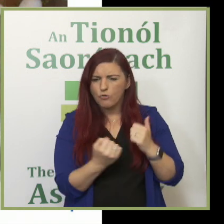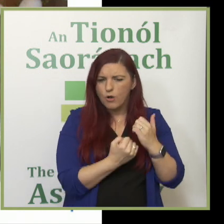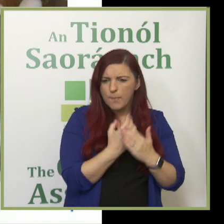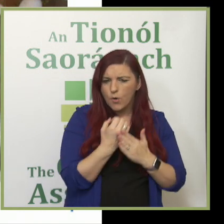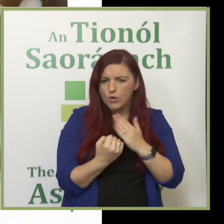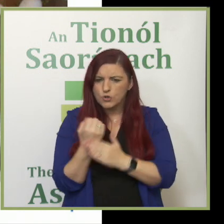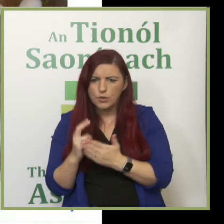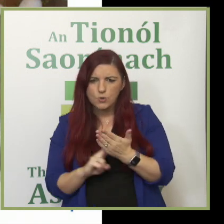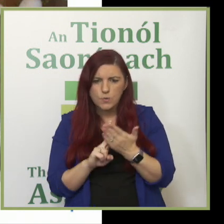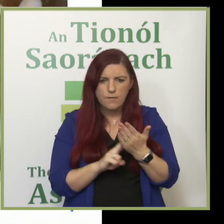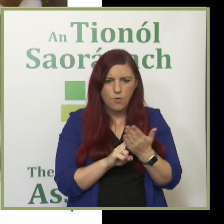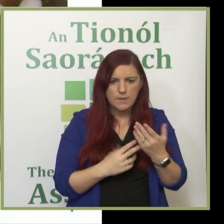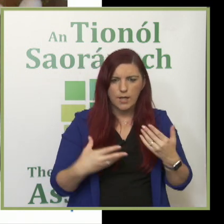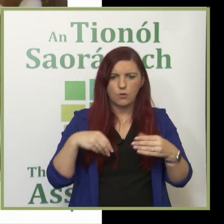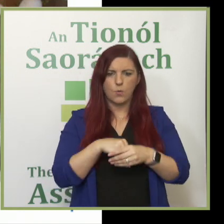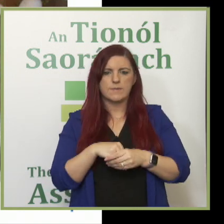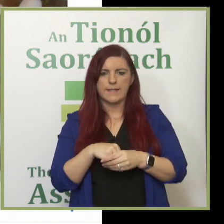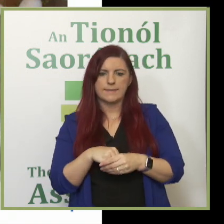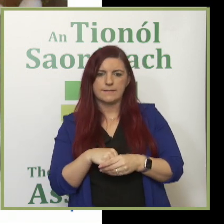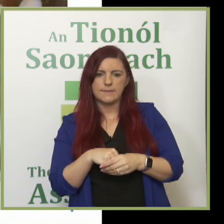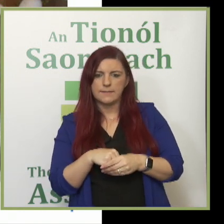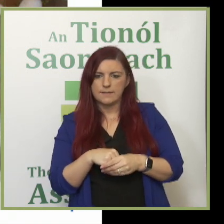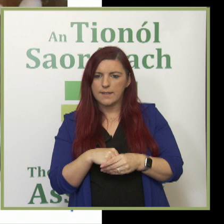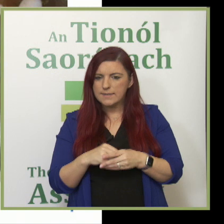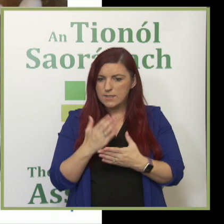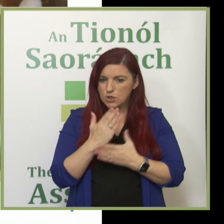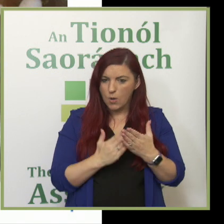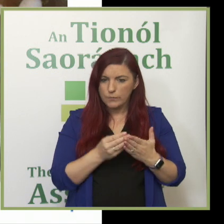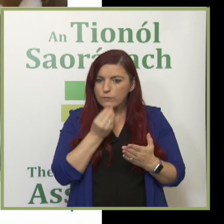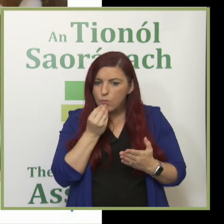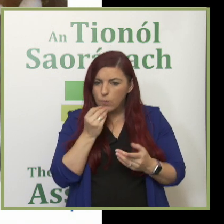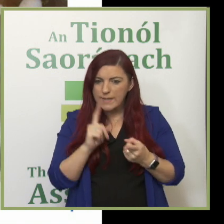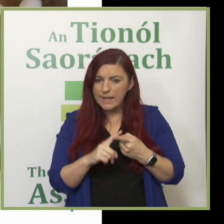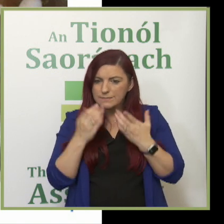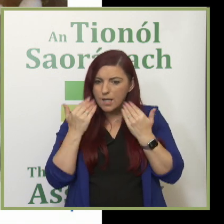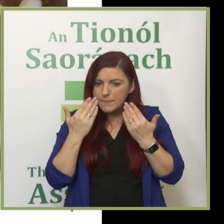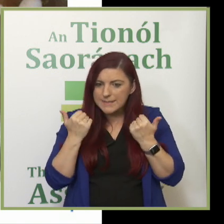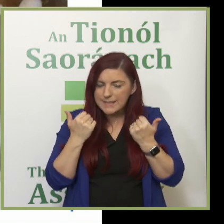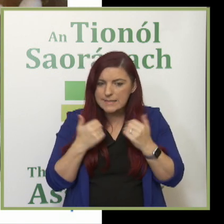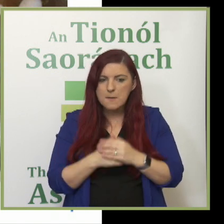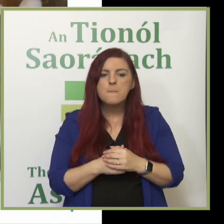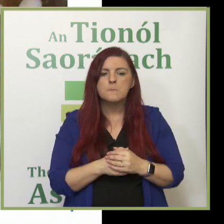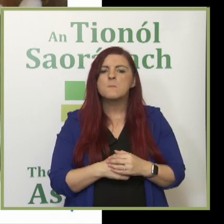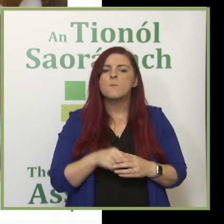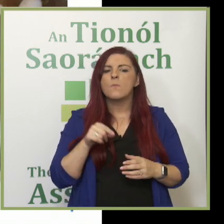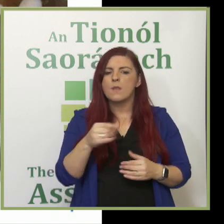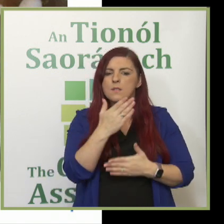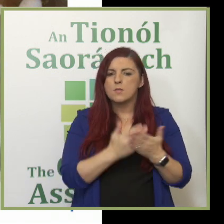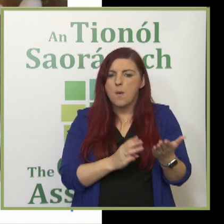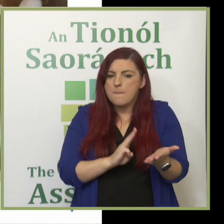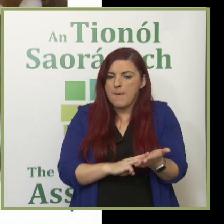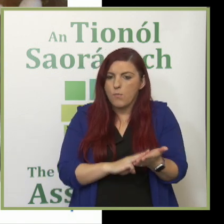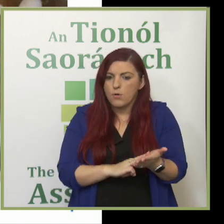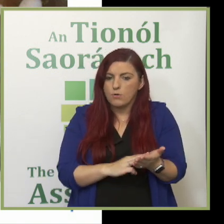forms, including as ingredients in foodstuffs and cosmetics and other commercial products. Some member states in the EU